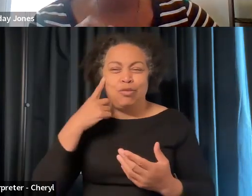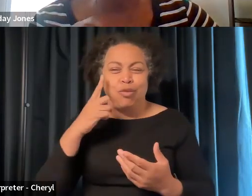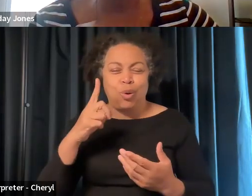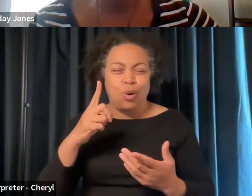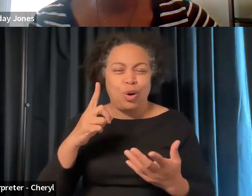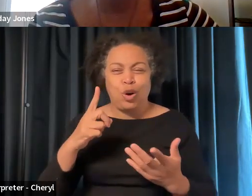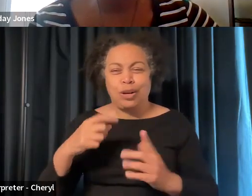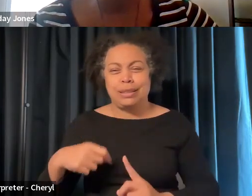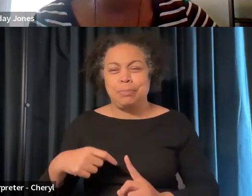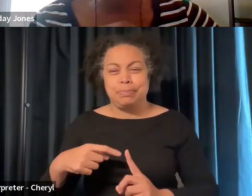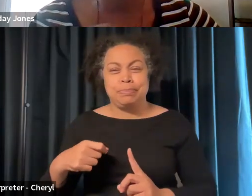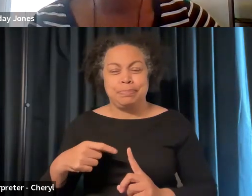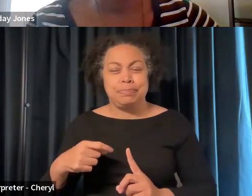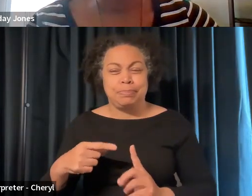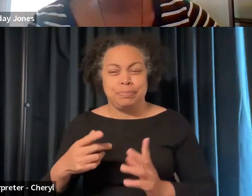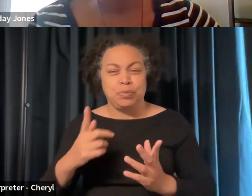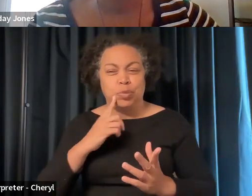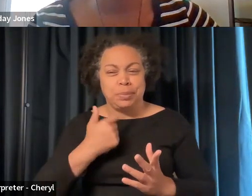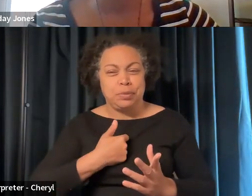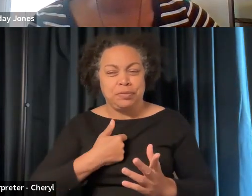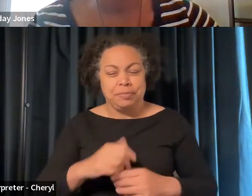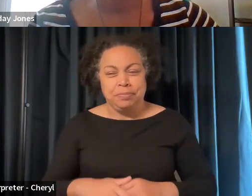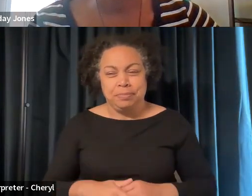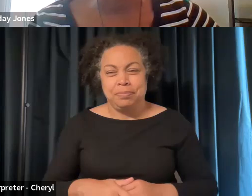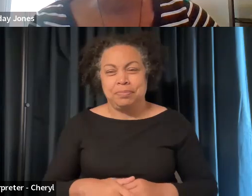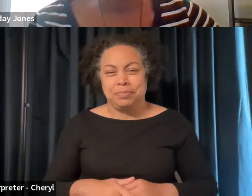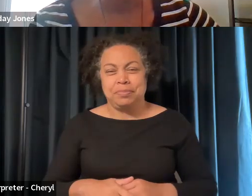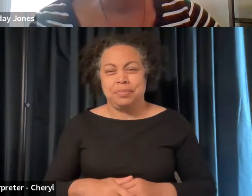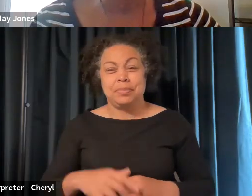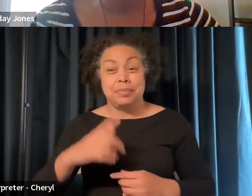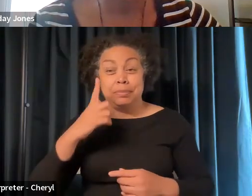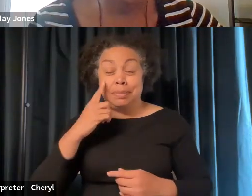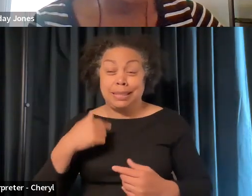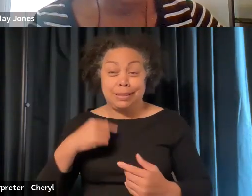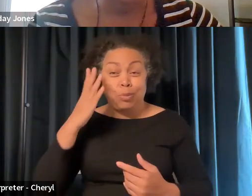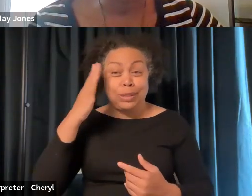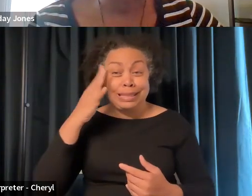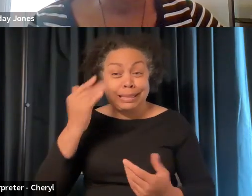as a STEM tool because I am autistic.